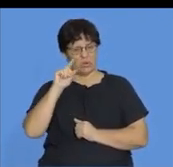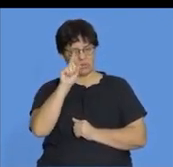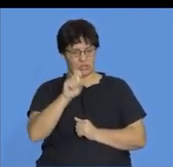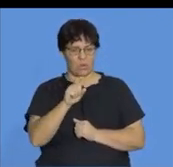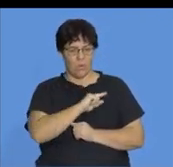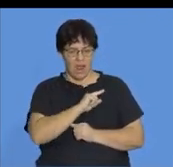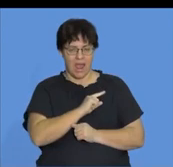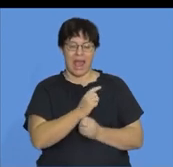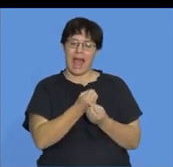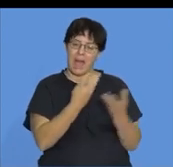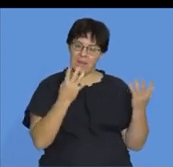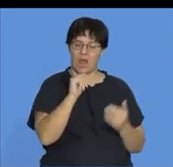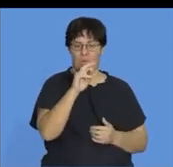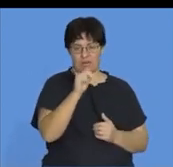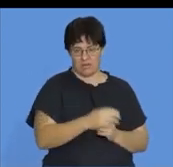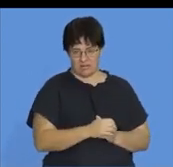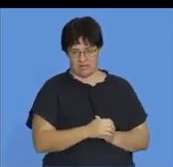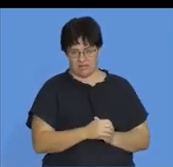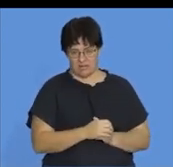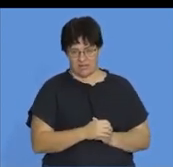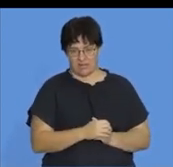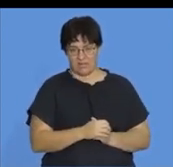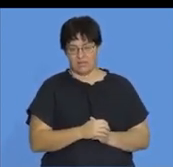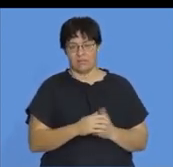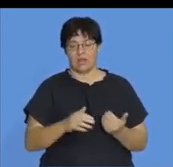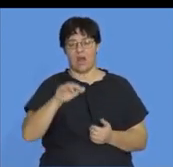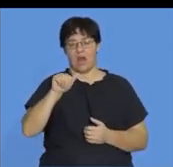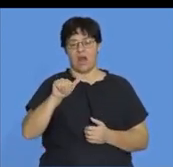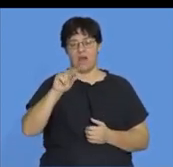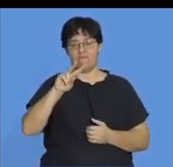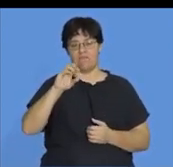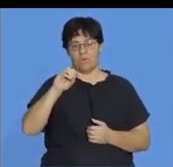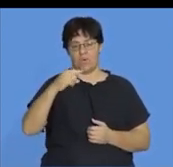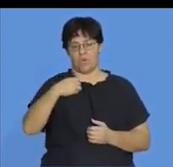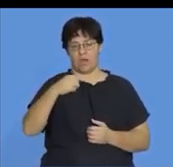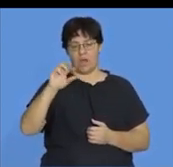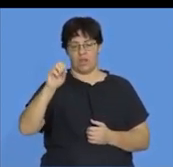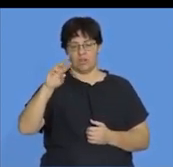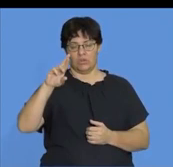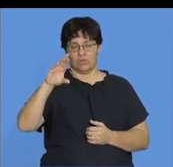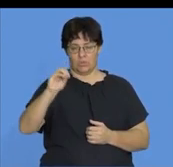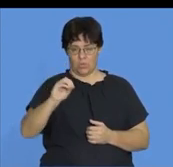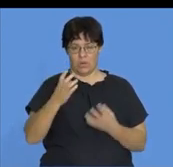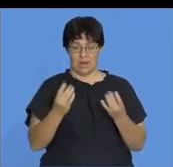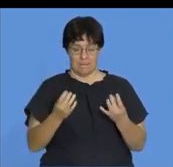we're talking about the number of ions. So this has got to do with the Avogadro number of